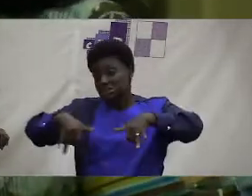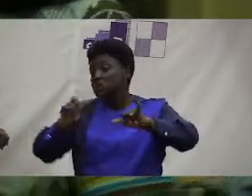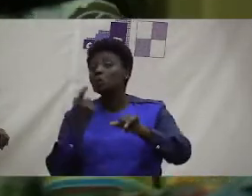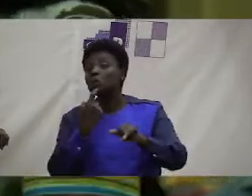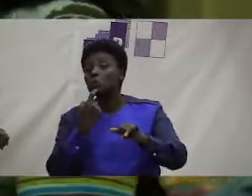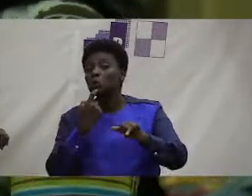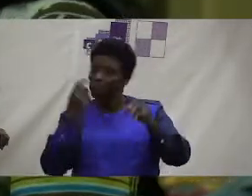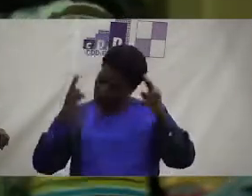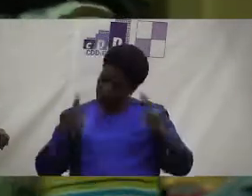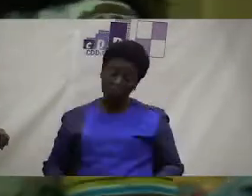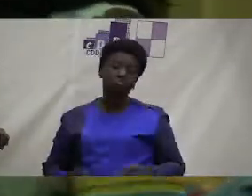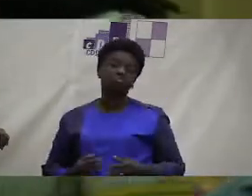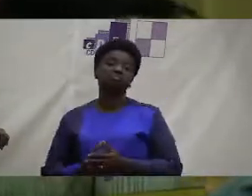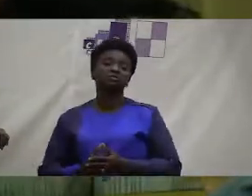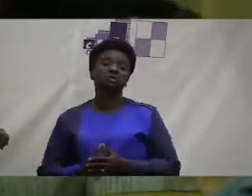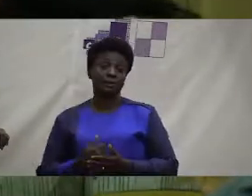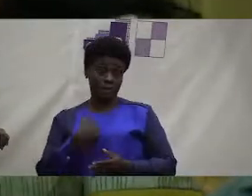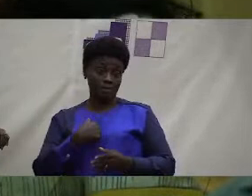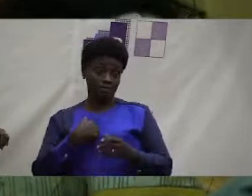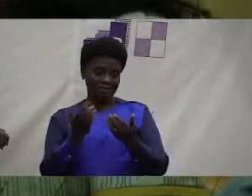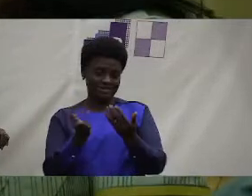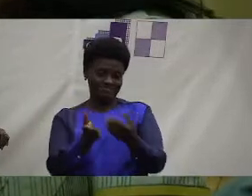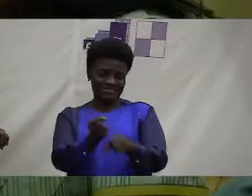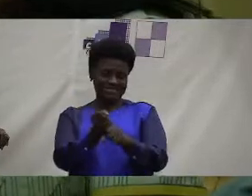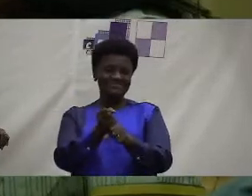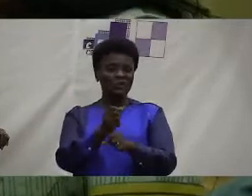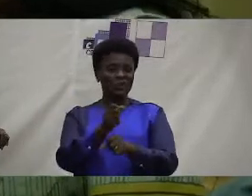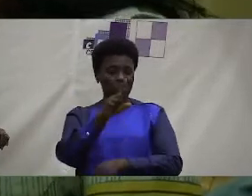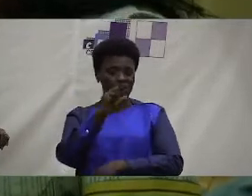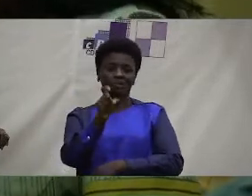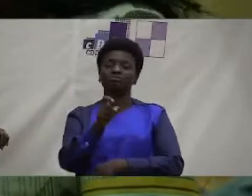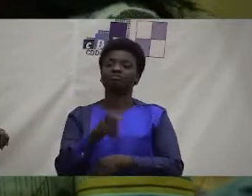human beings. My simple question is this.